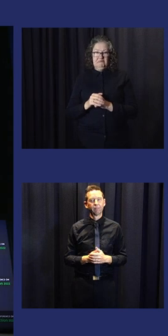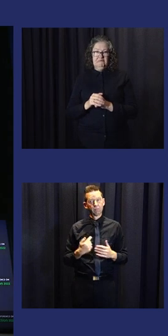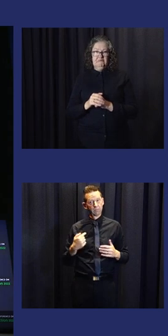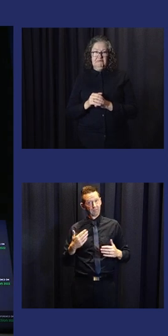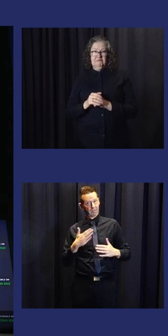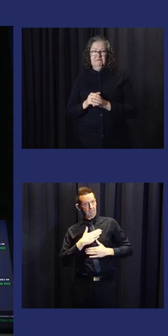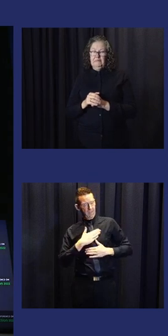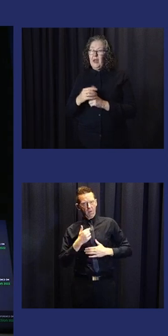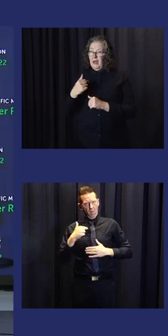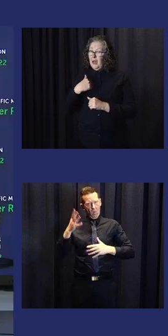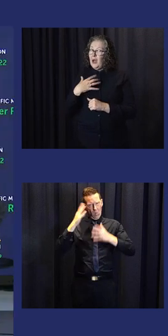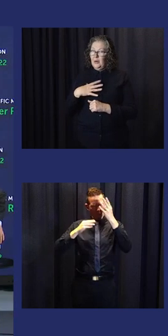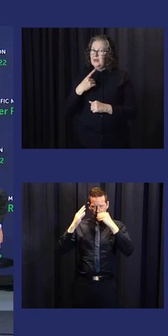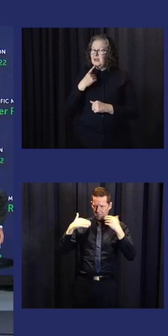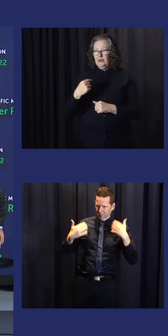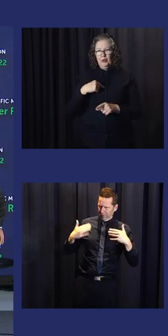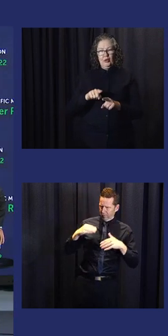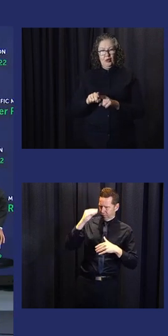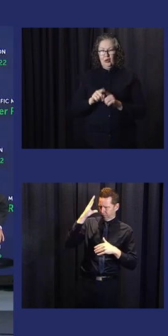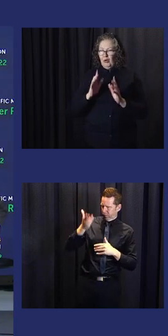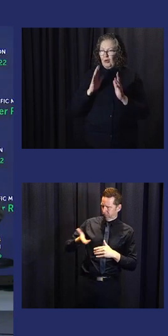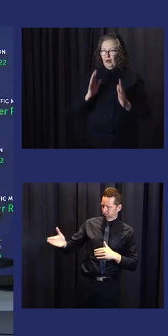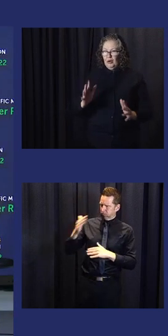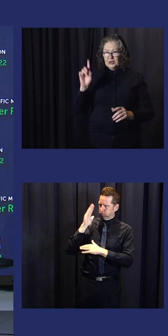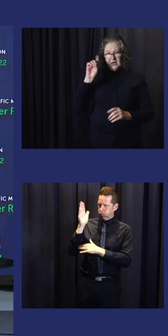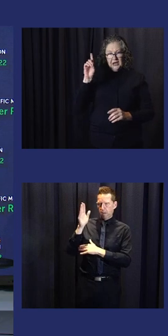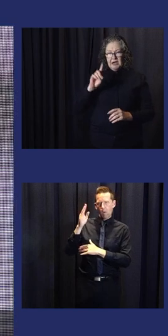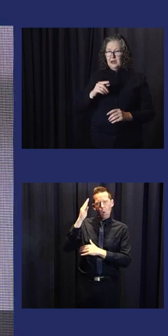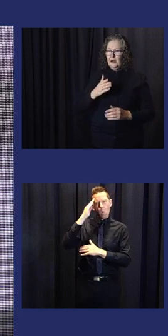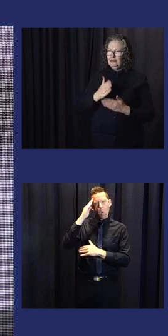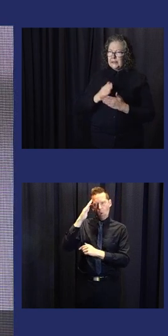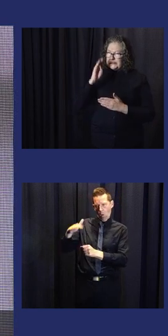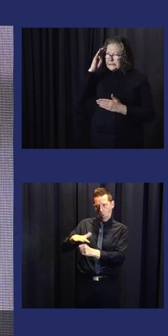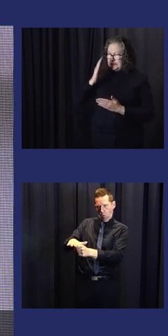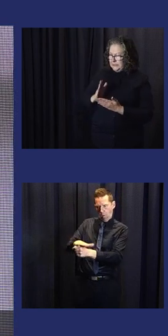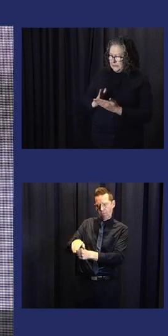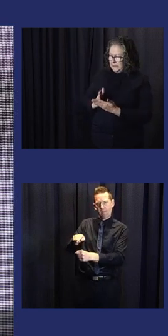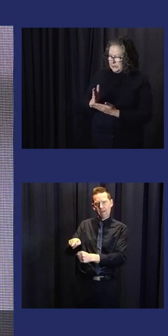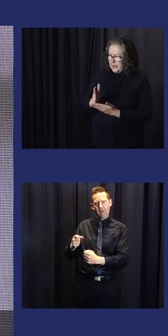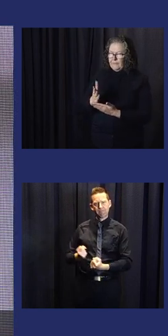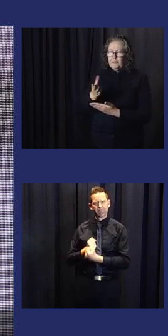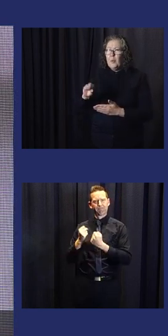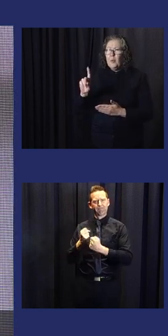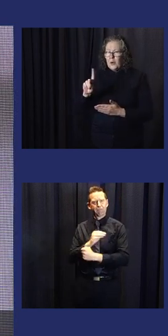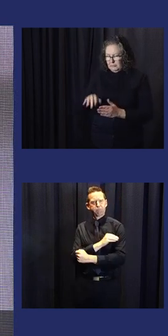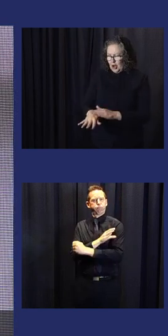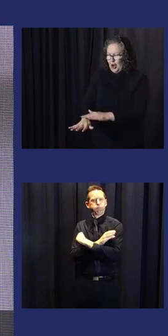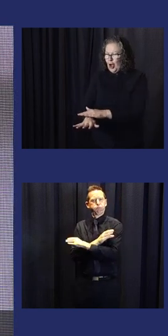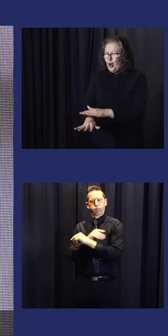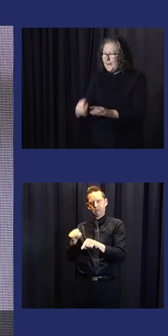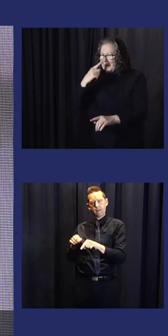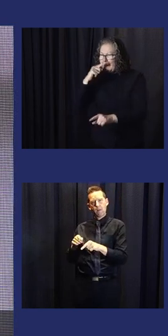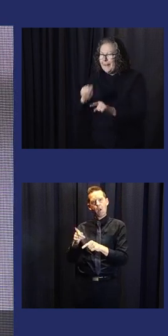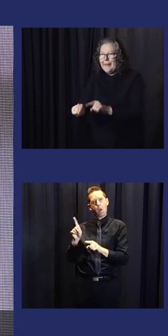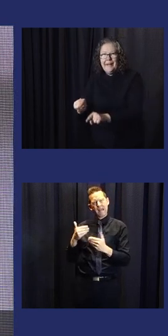I'd just like to say I've learnt a lot today. I've learnt that real resilience builds from that local level, and that involving communities